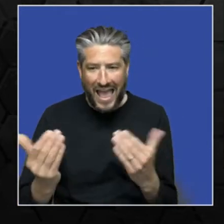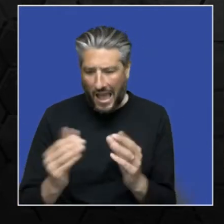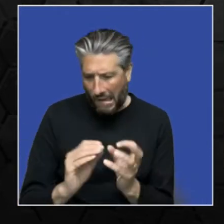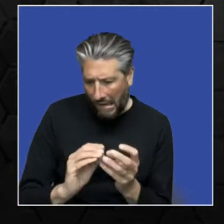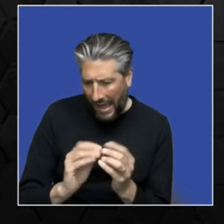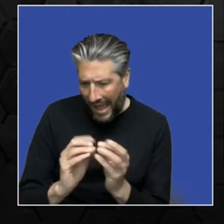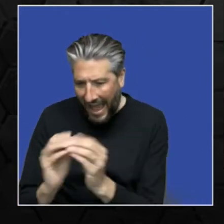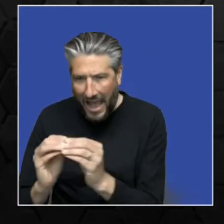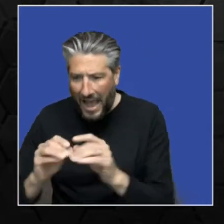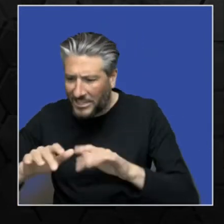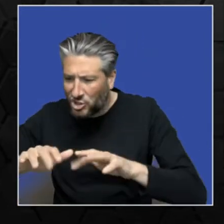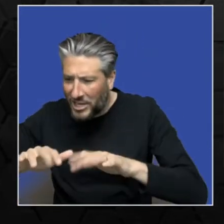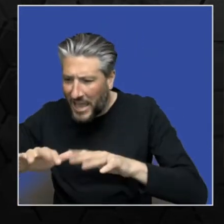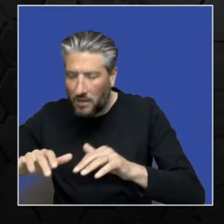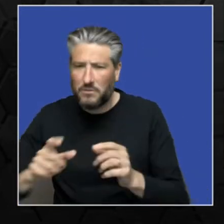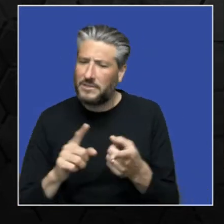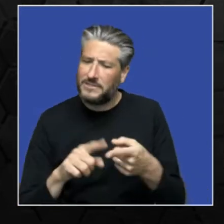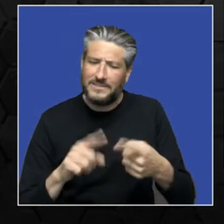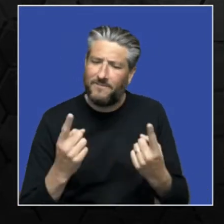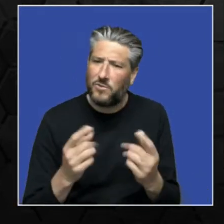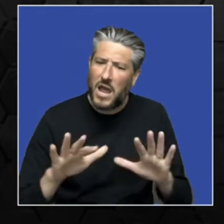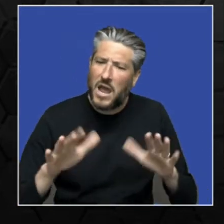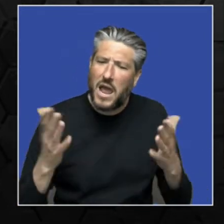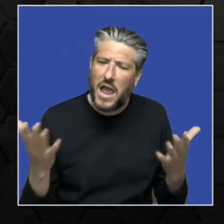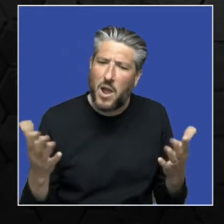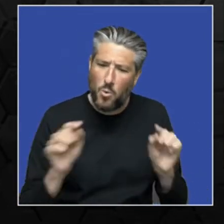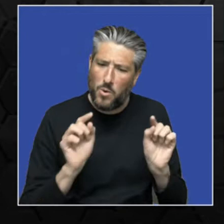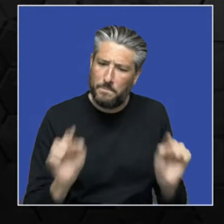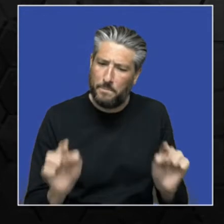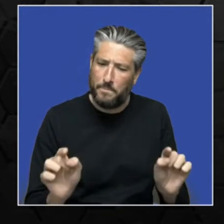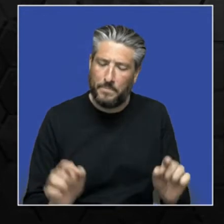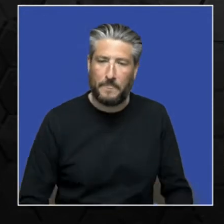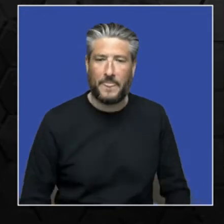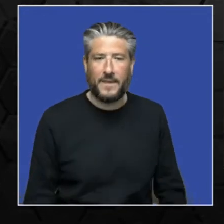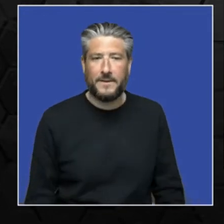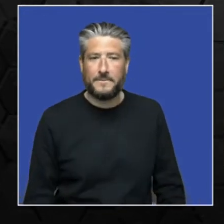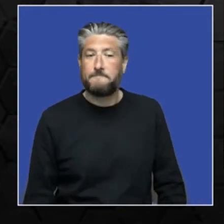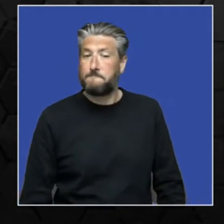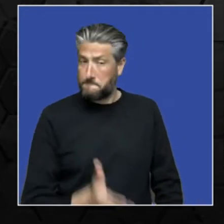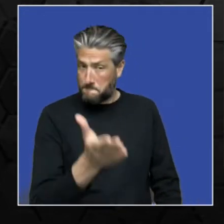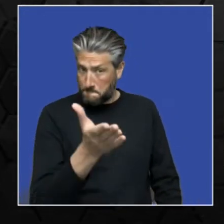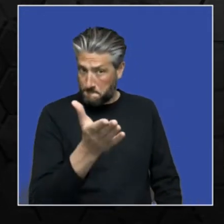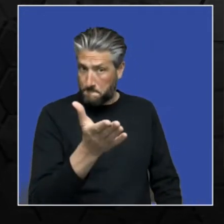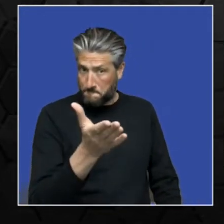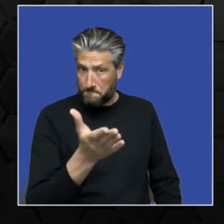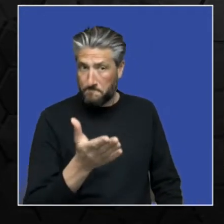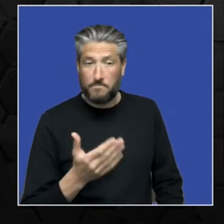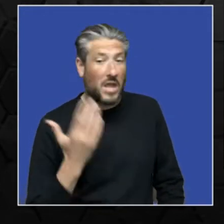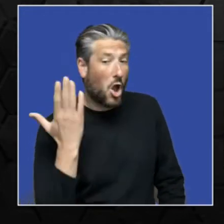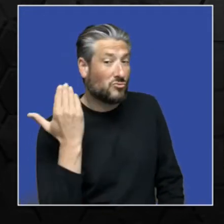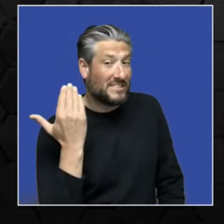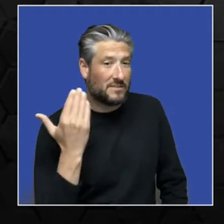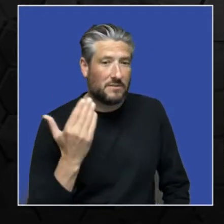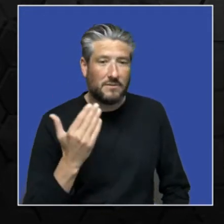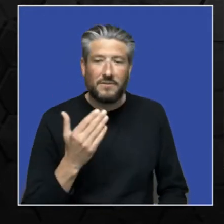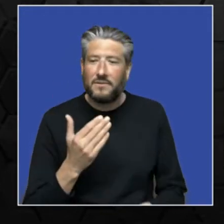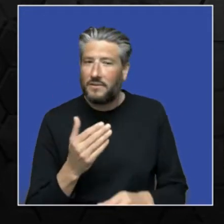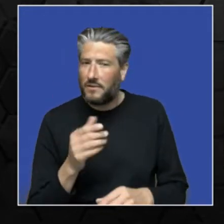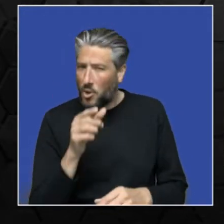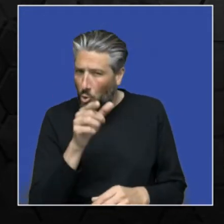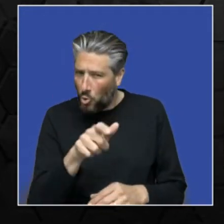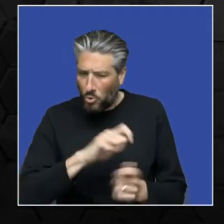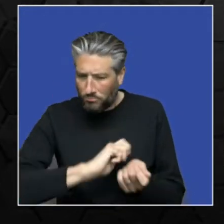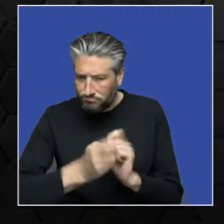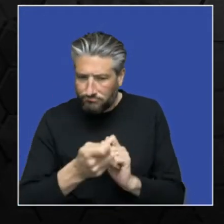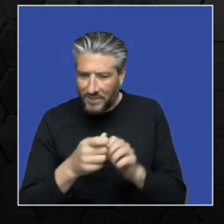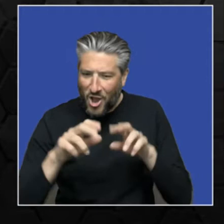an incoming intern at JP Morgan Chase, and she's also got into research recently. So I think she'll be able to resonate. The audience